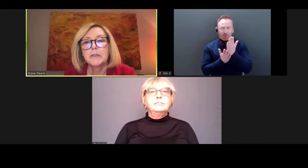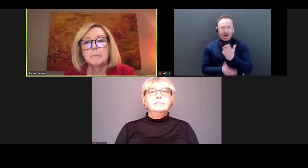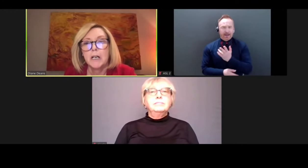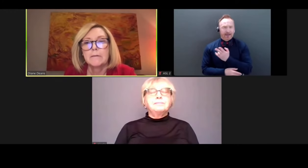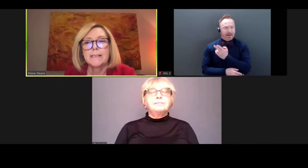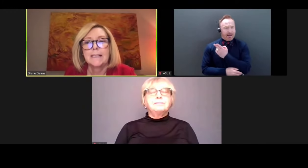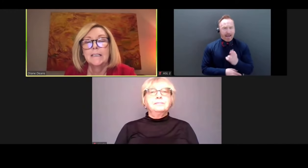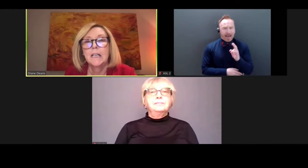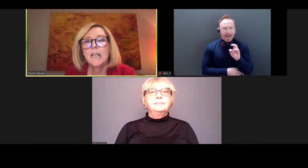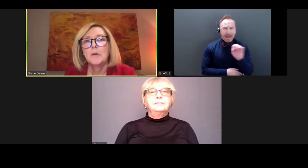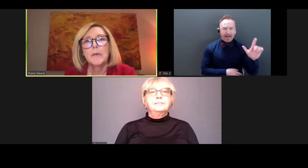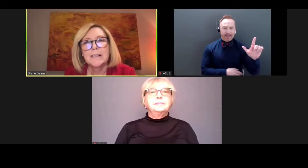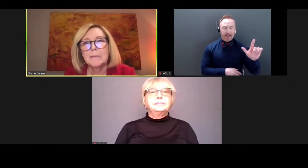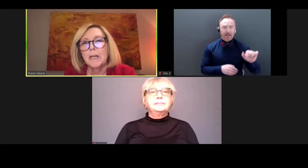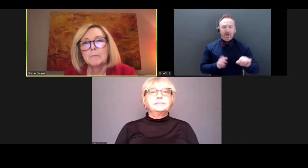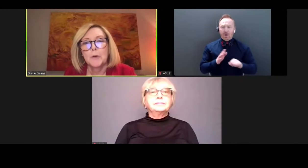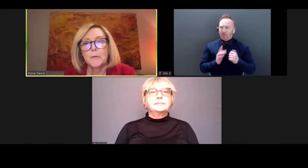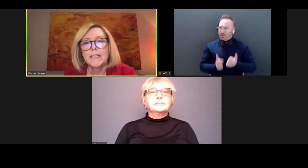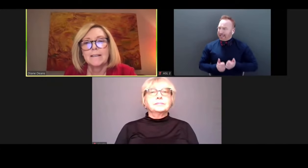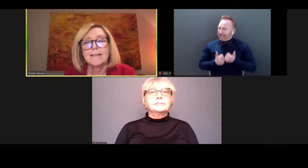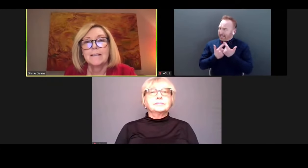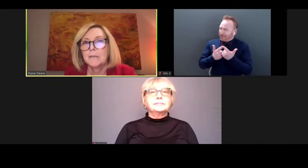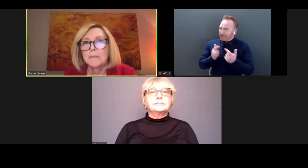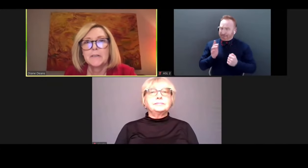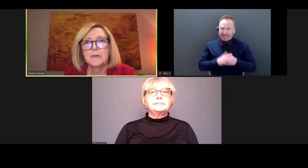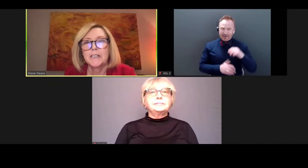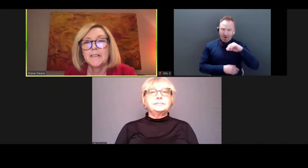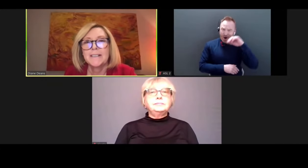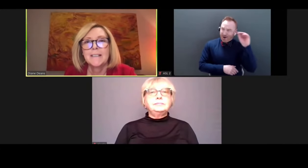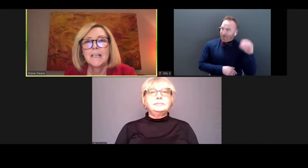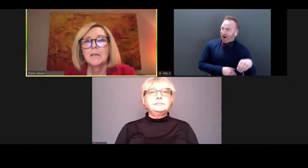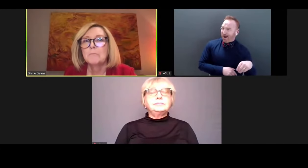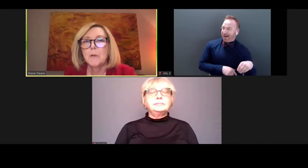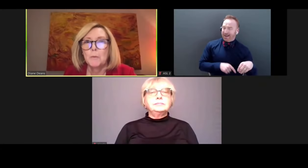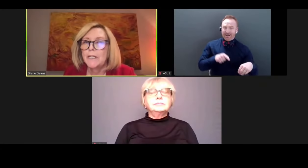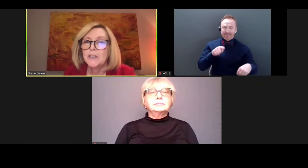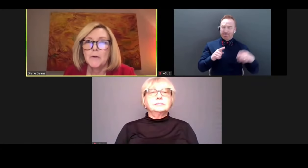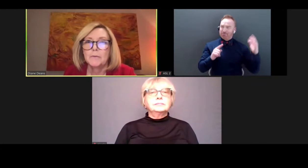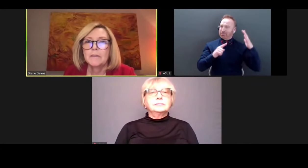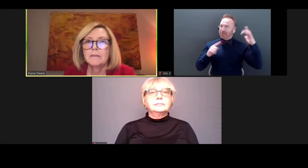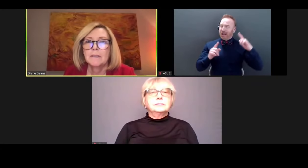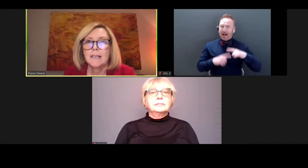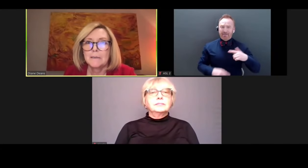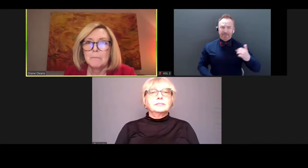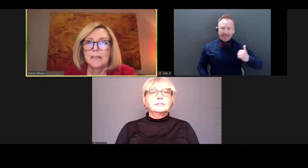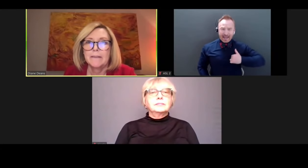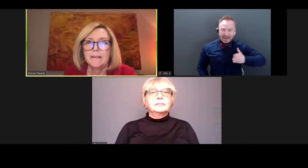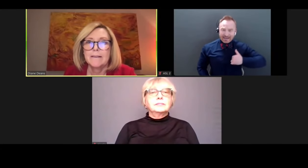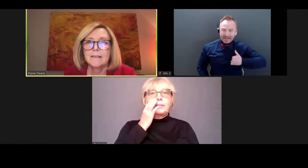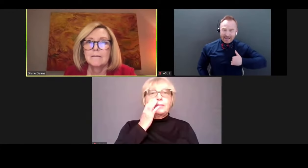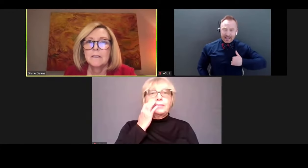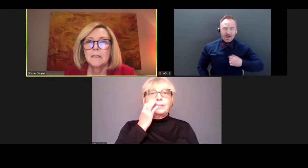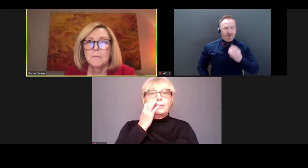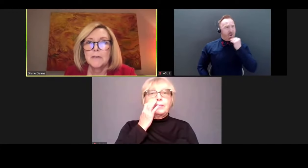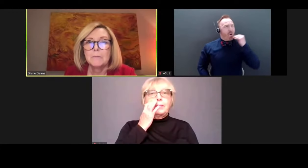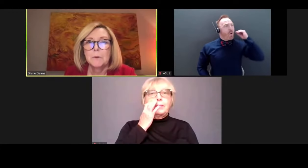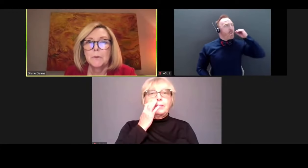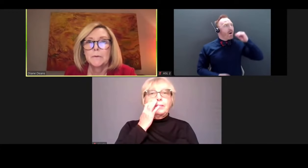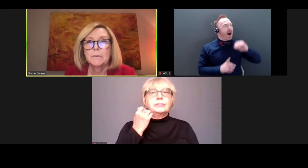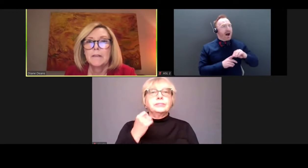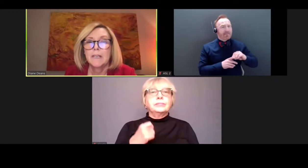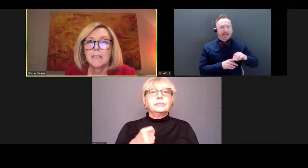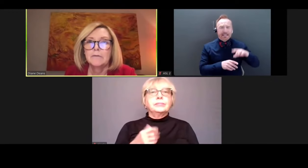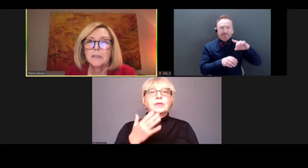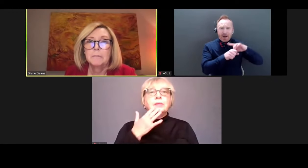our democracy. We expect protests and demonstrations, but we don't expect this. Merci